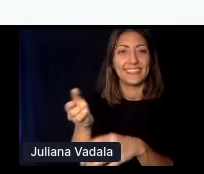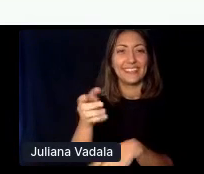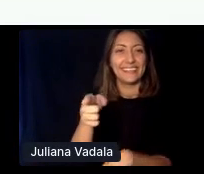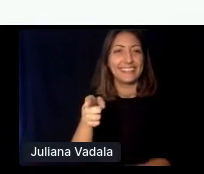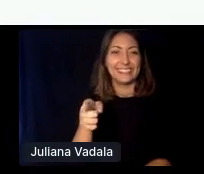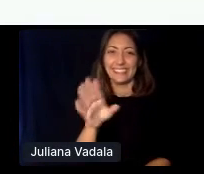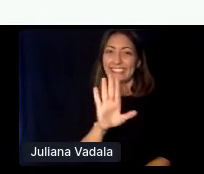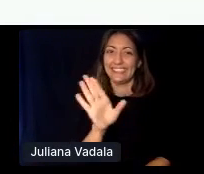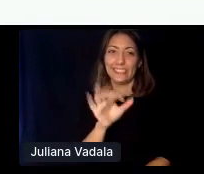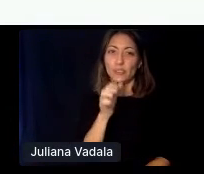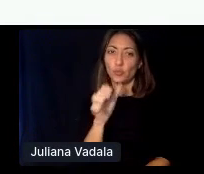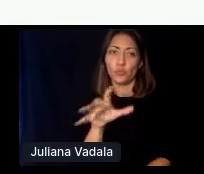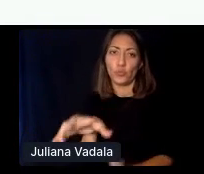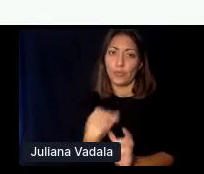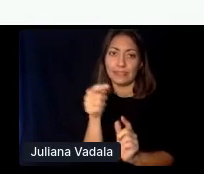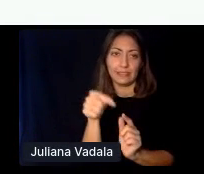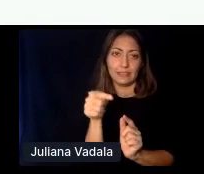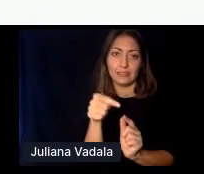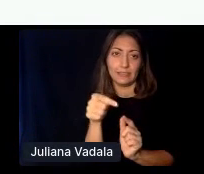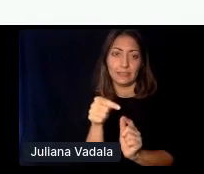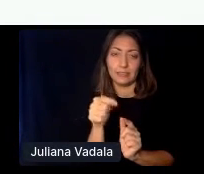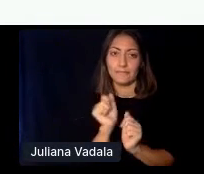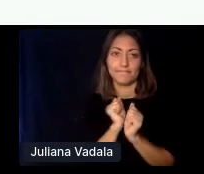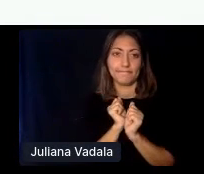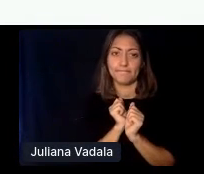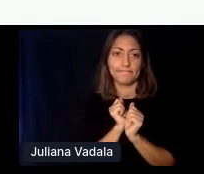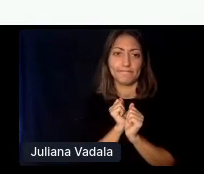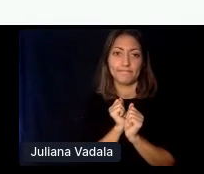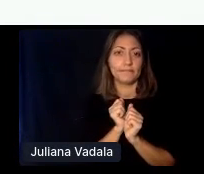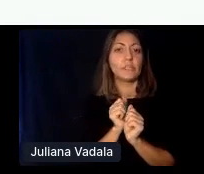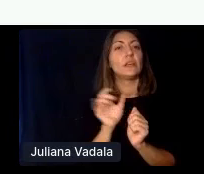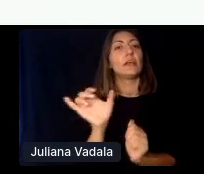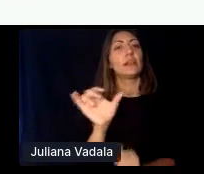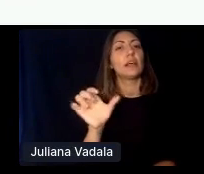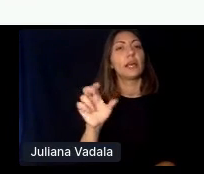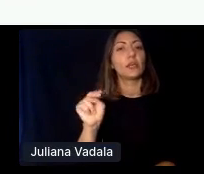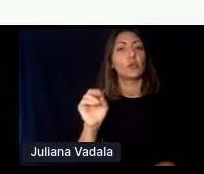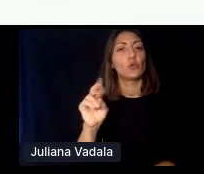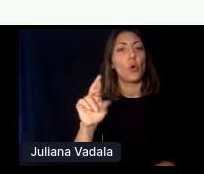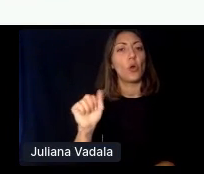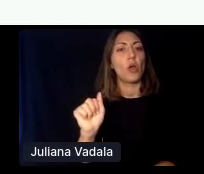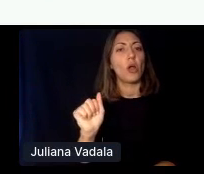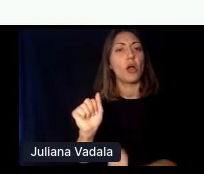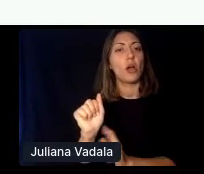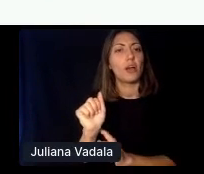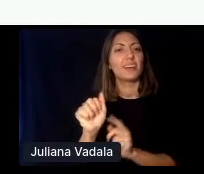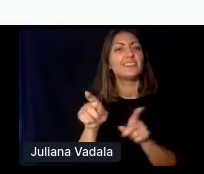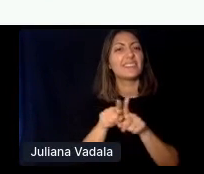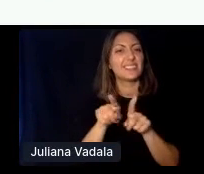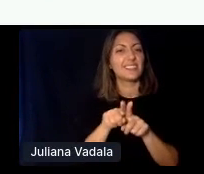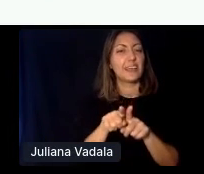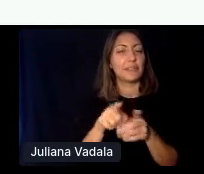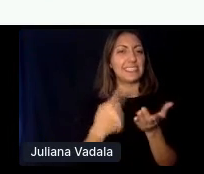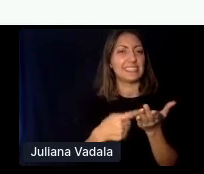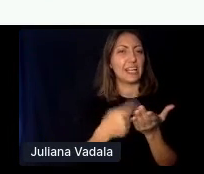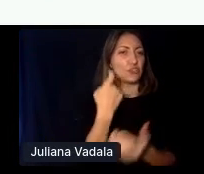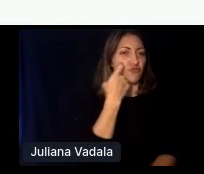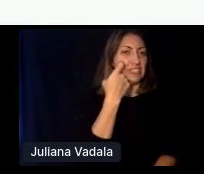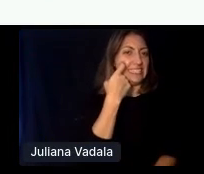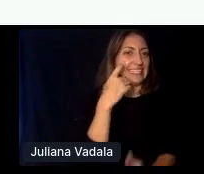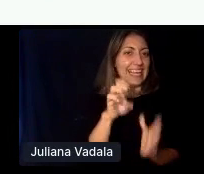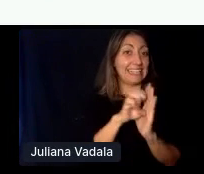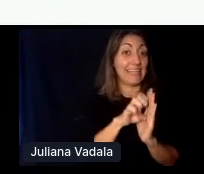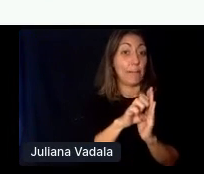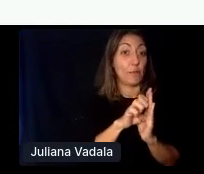this at all attempts, just like Nora was talking about above. And when you acknowledge there might be something leaning that